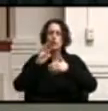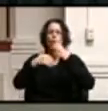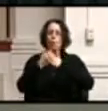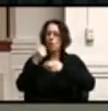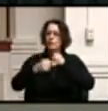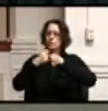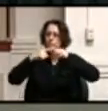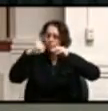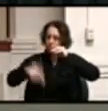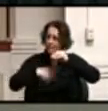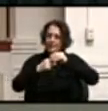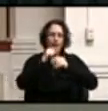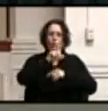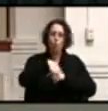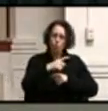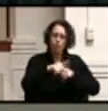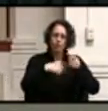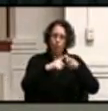me,